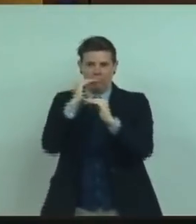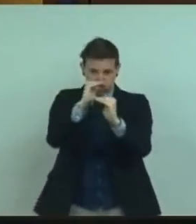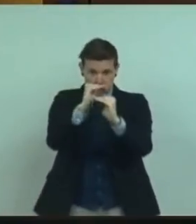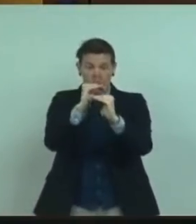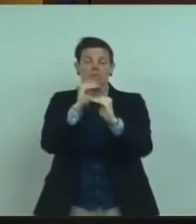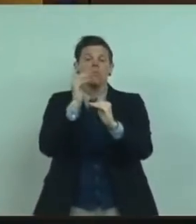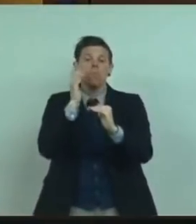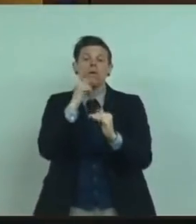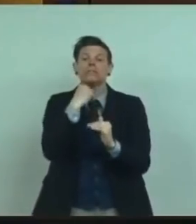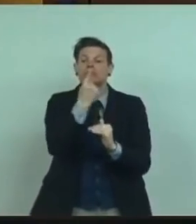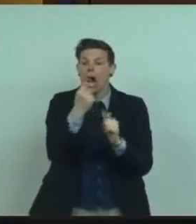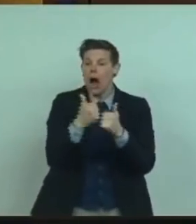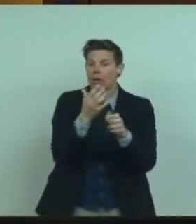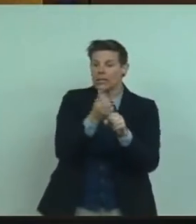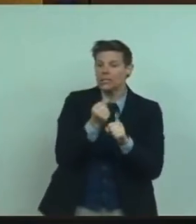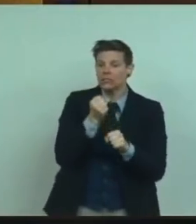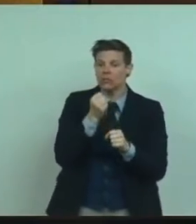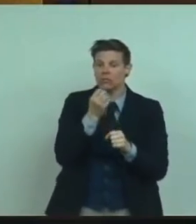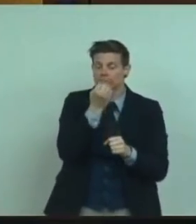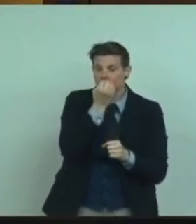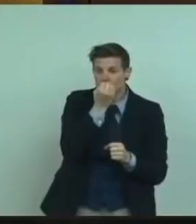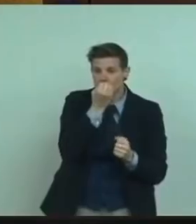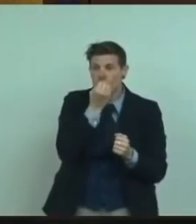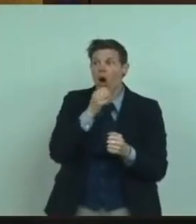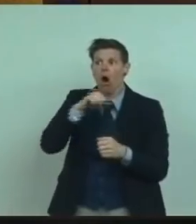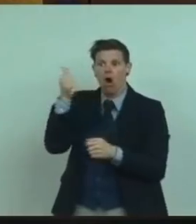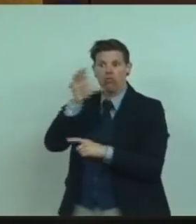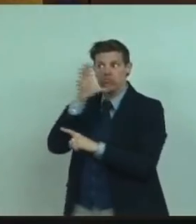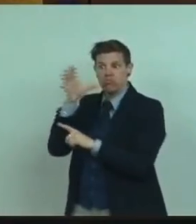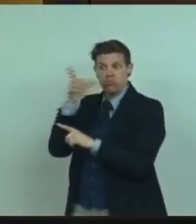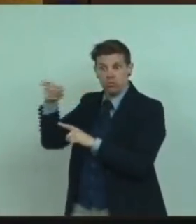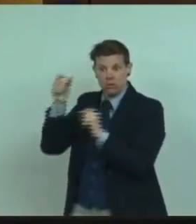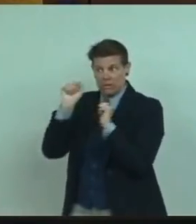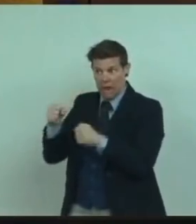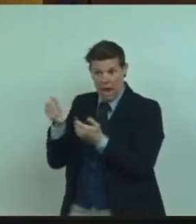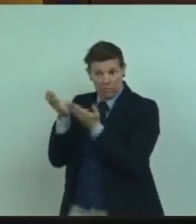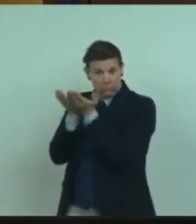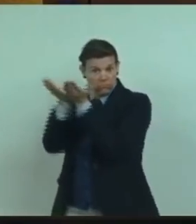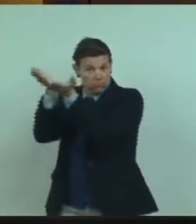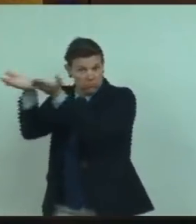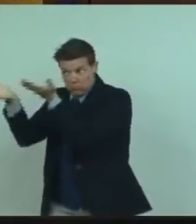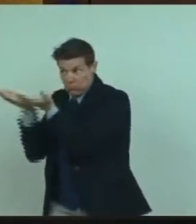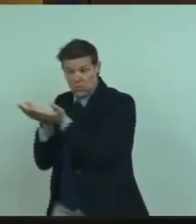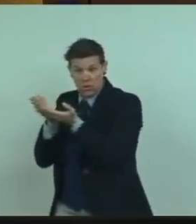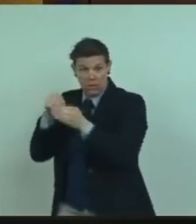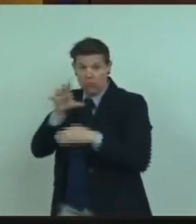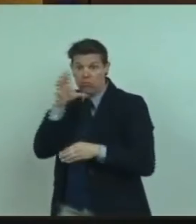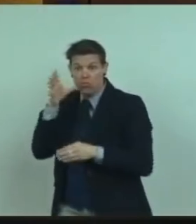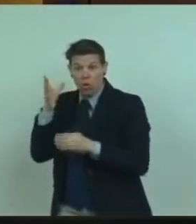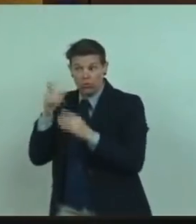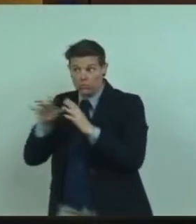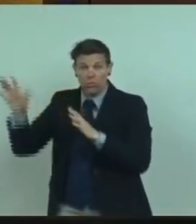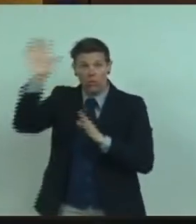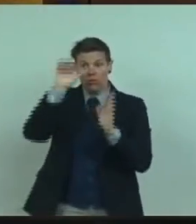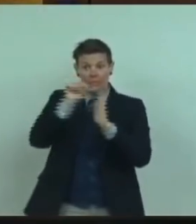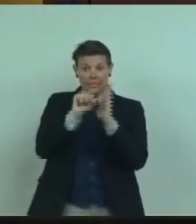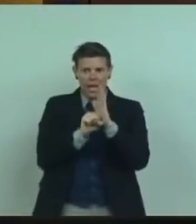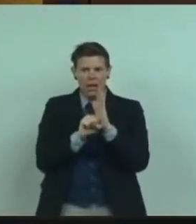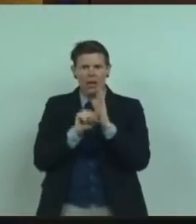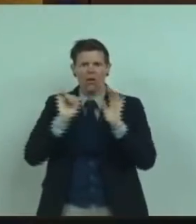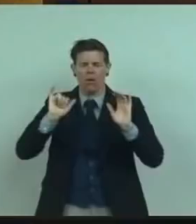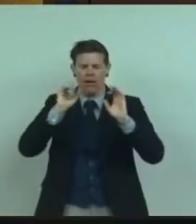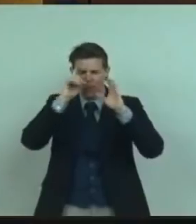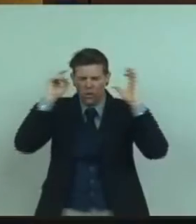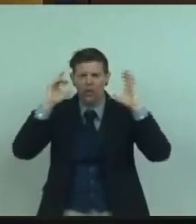food to everyone in the state? So you have to really think about those strategies. But to your point on the second part, which is, are